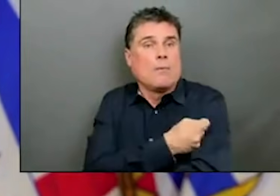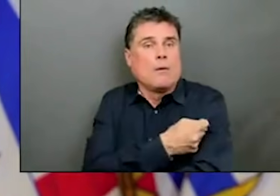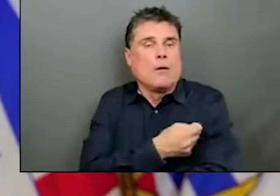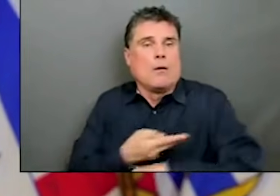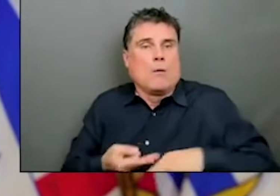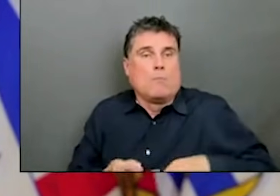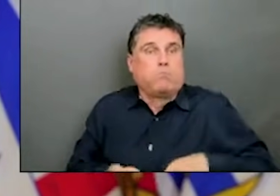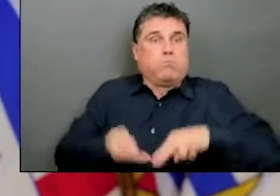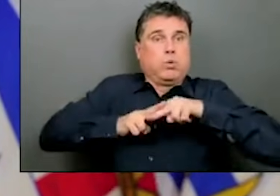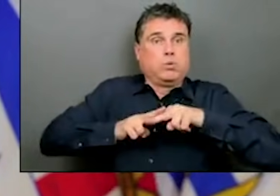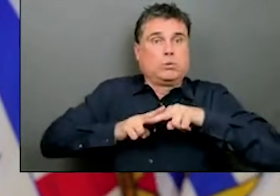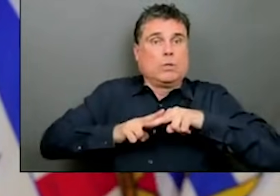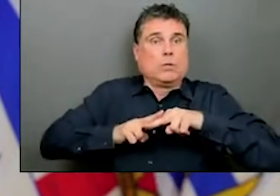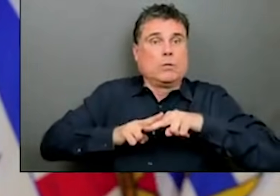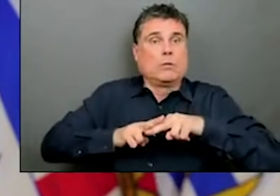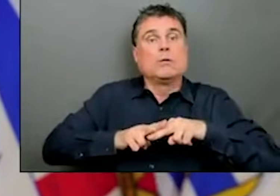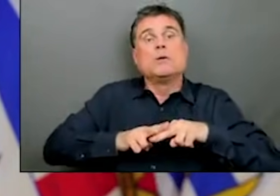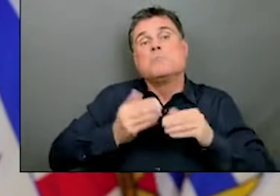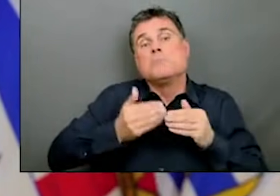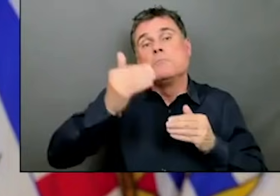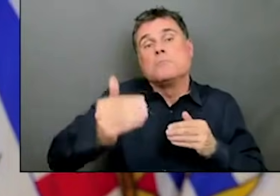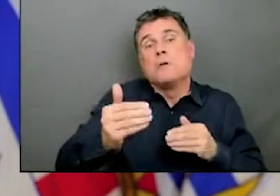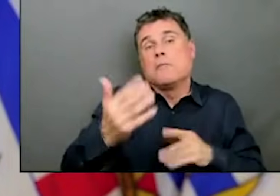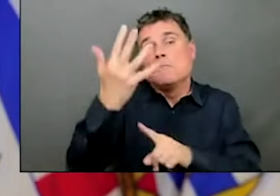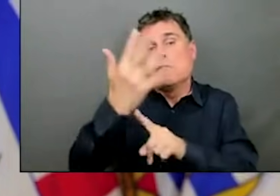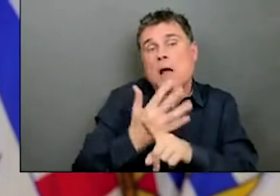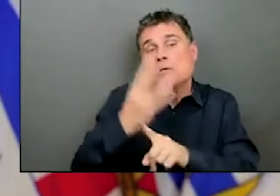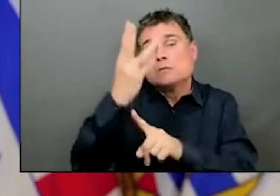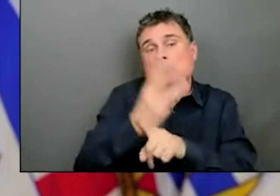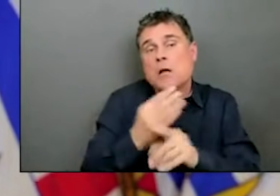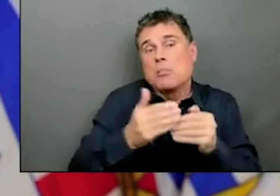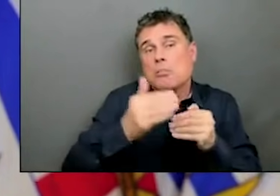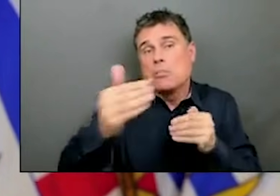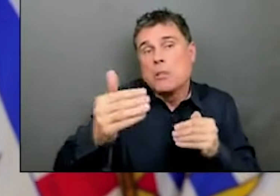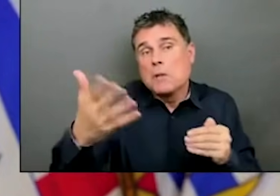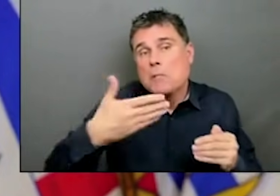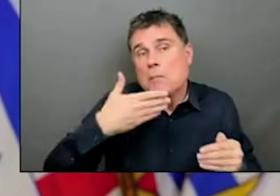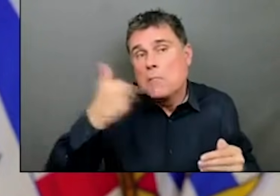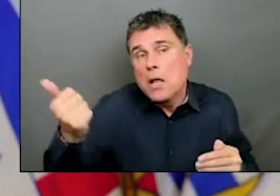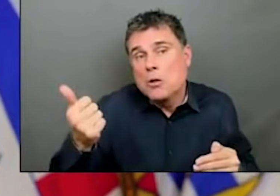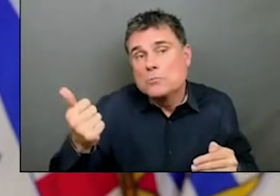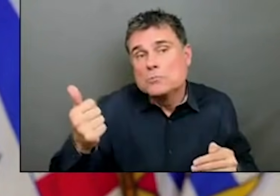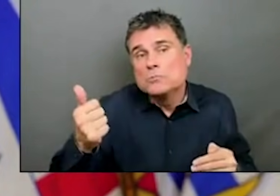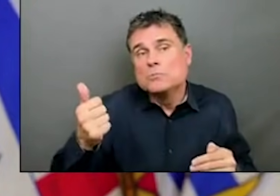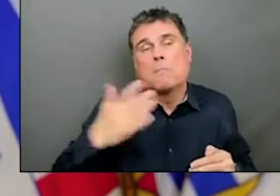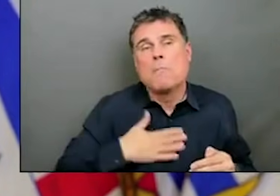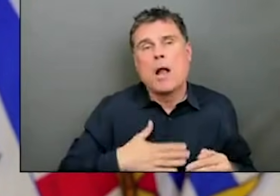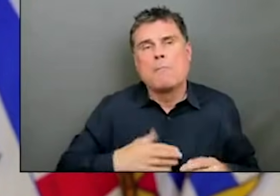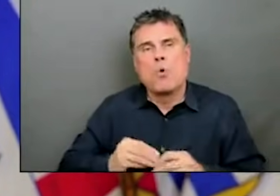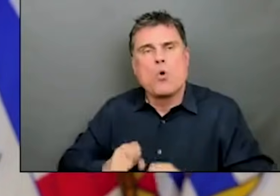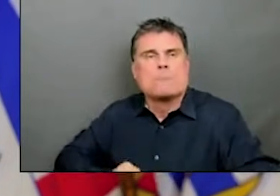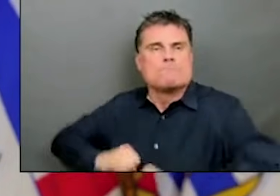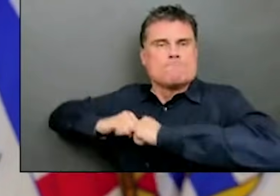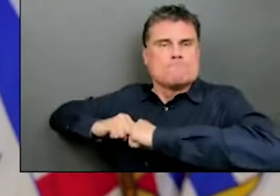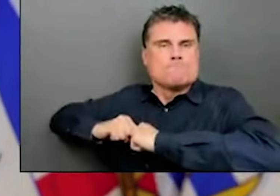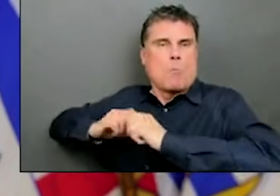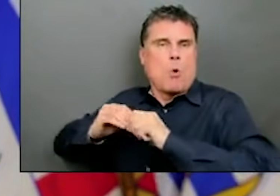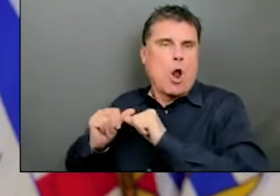5 or 6 months for most people. And that may give us longer lasting protection that will take us through next year's